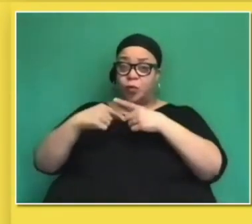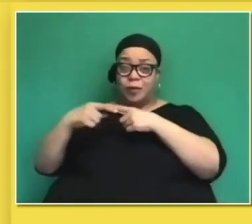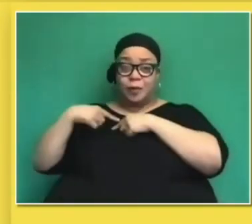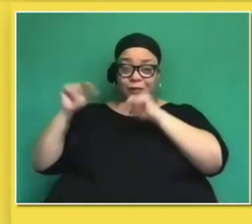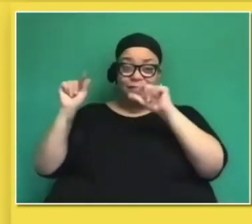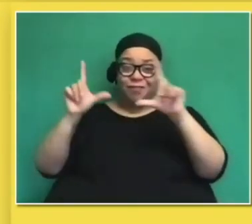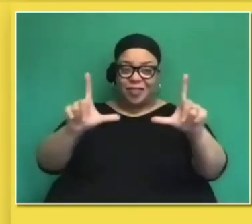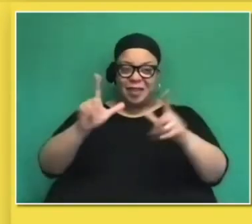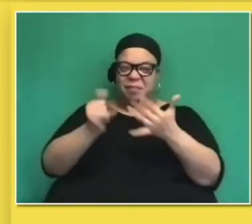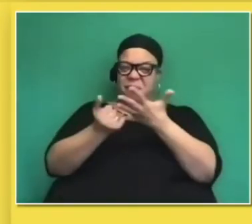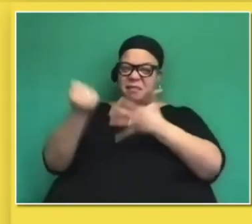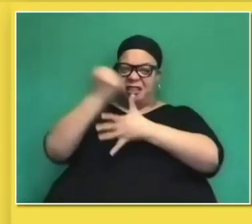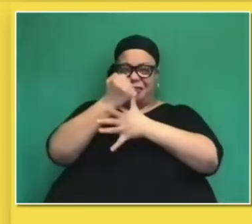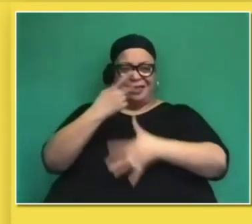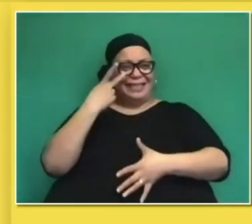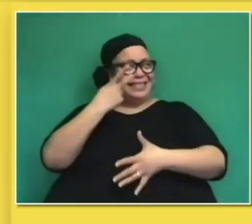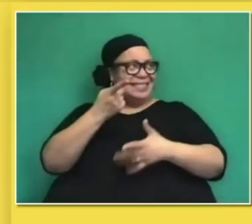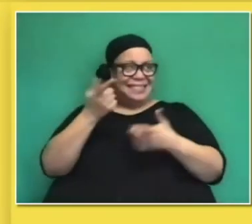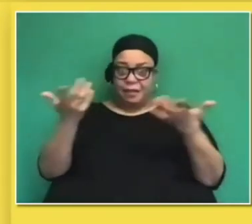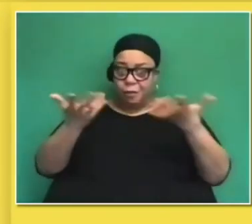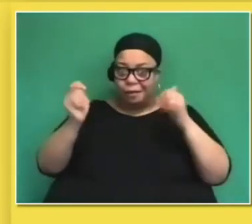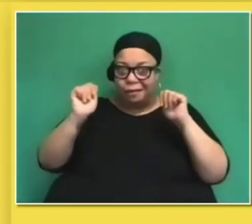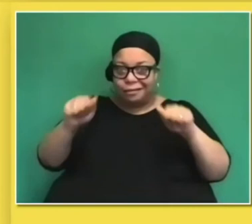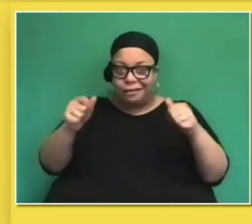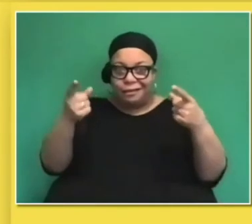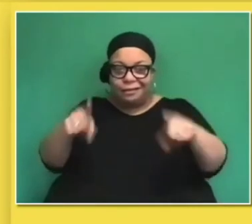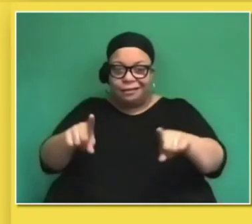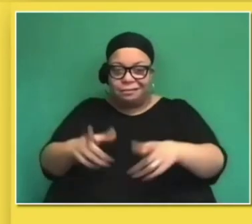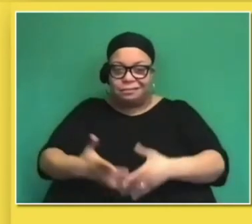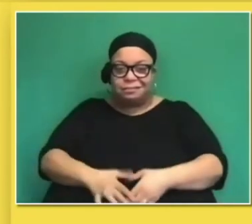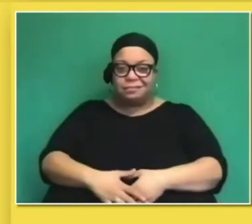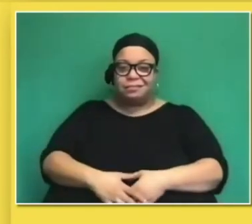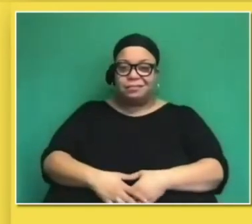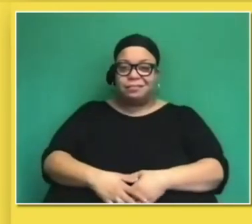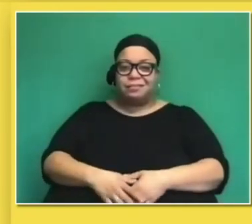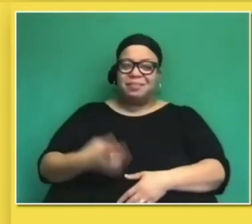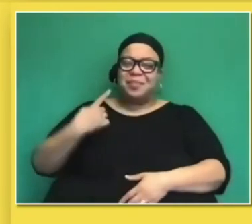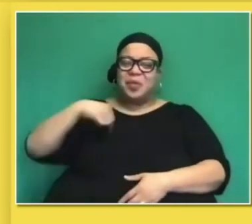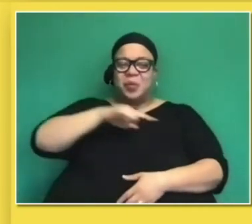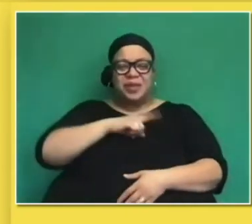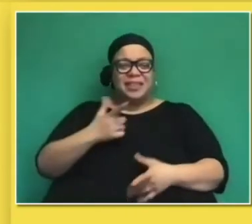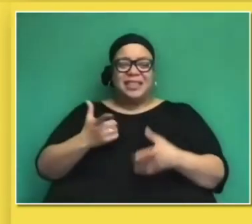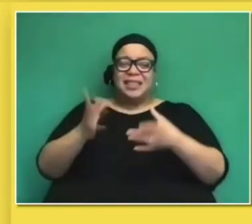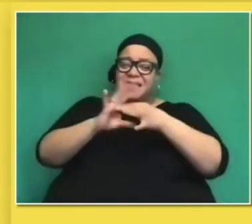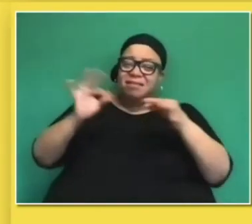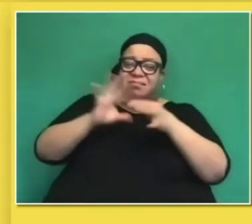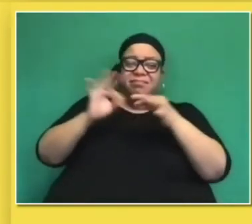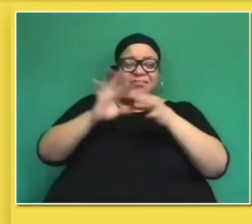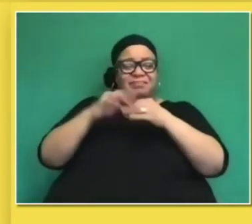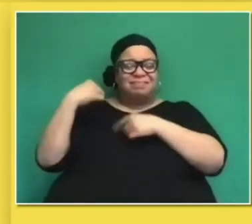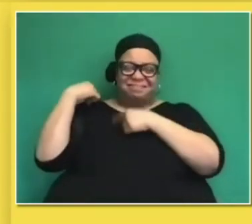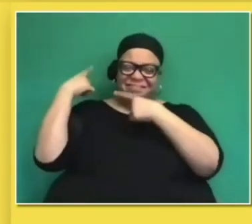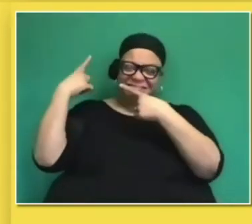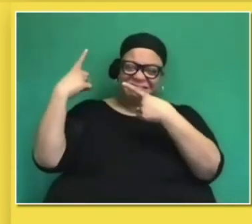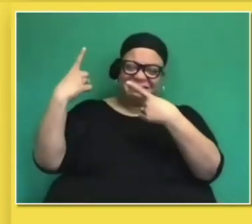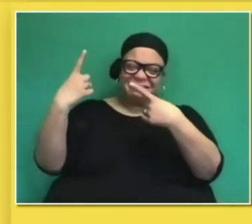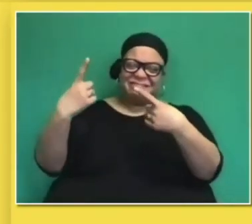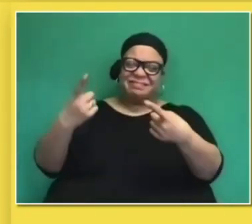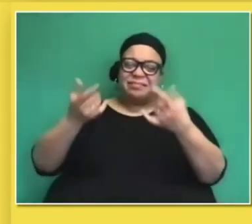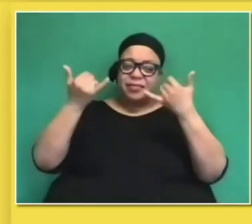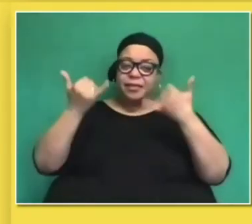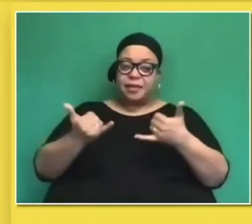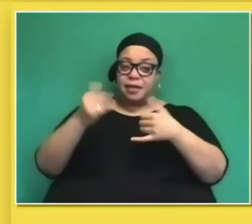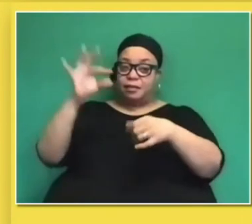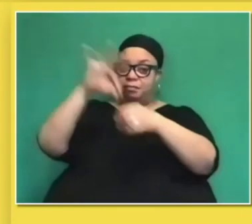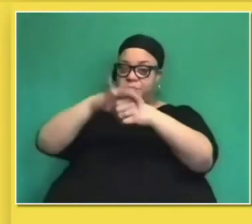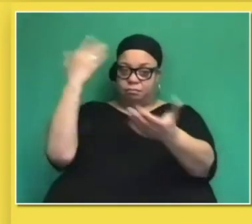we have been saying, and this is what we showed even in this election. In Michigan, where my mom is